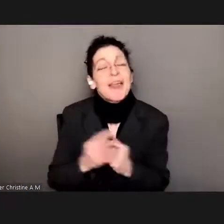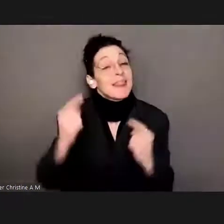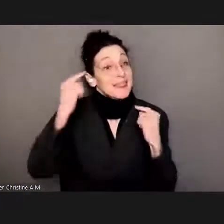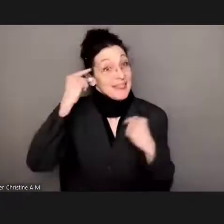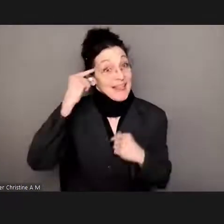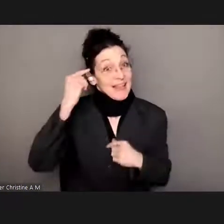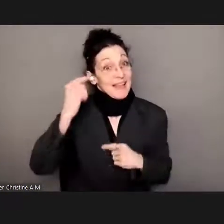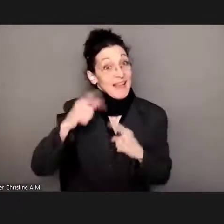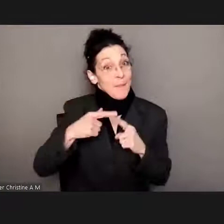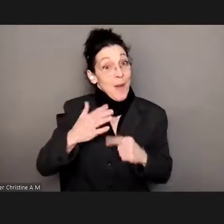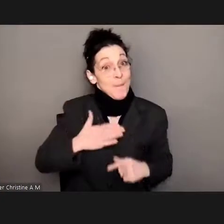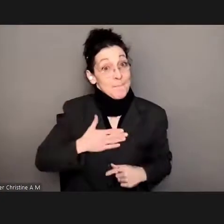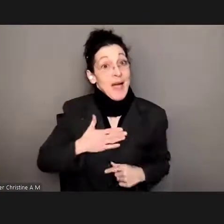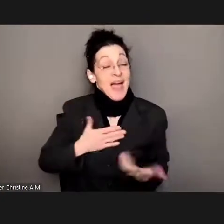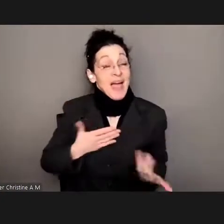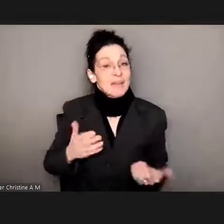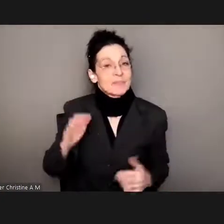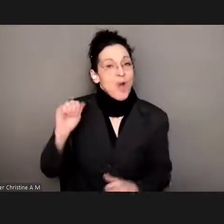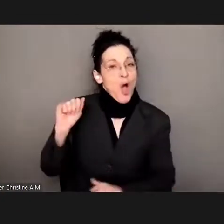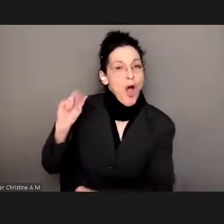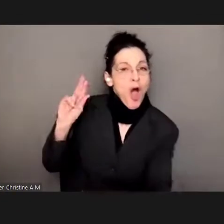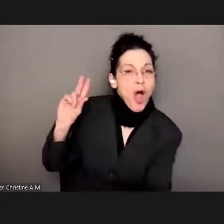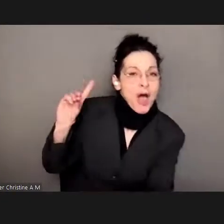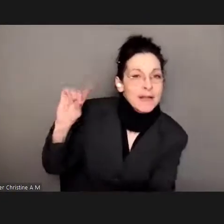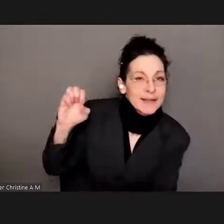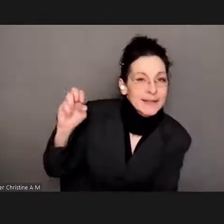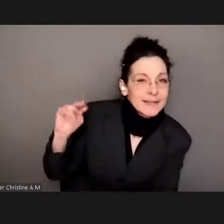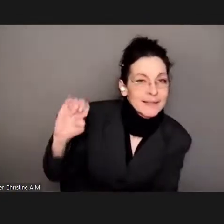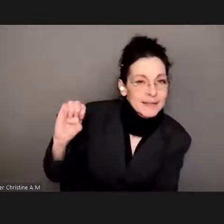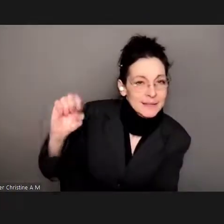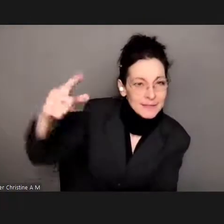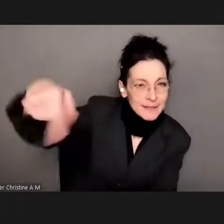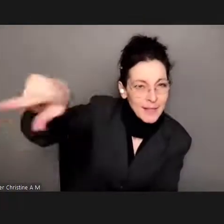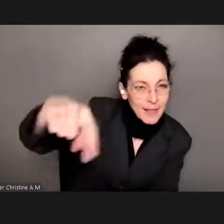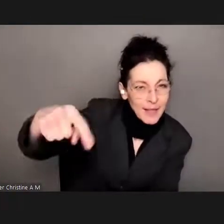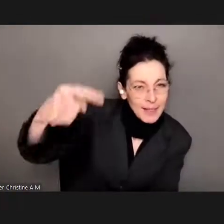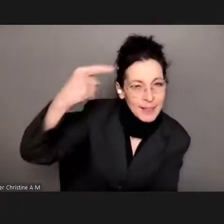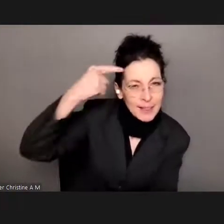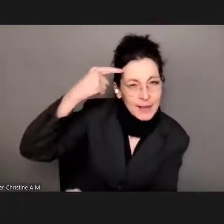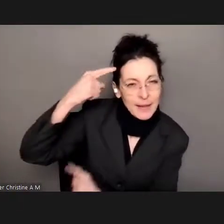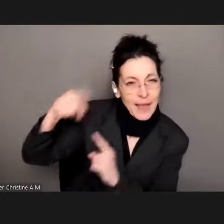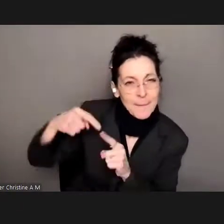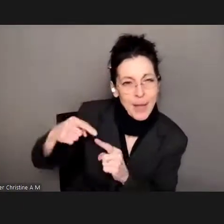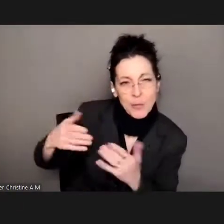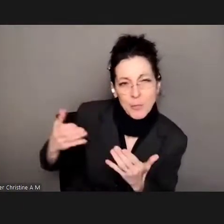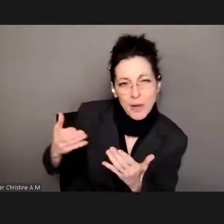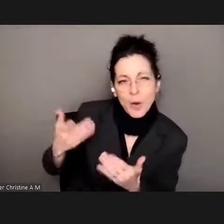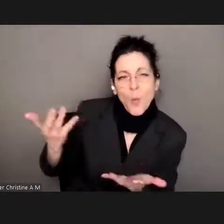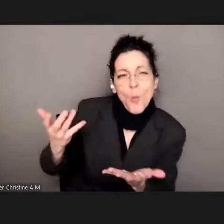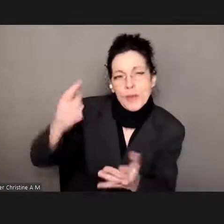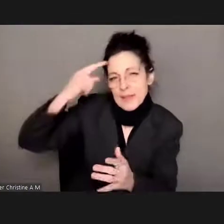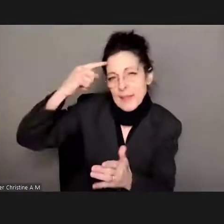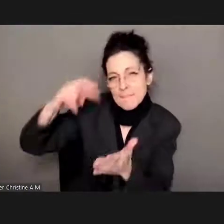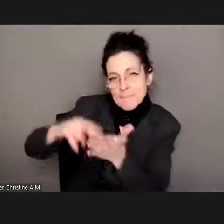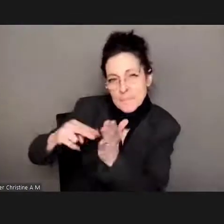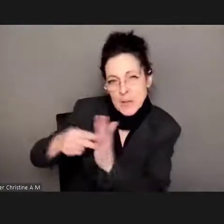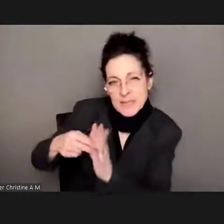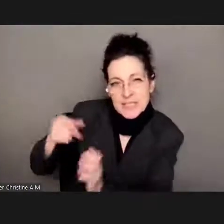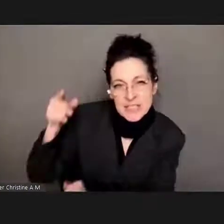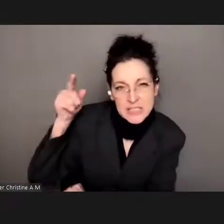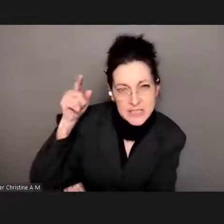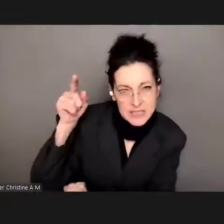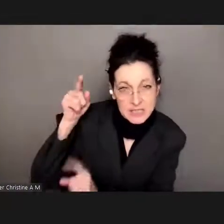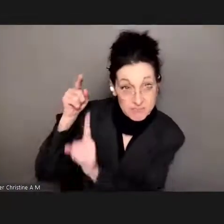I really try to understand what the audience and context and purpose at hand are.